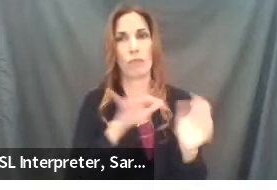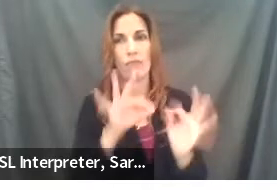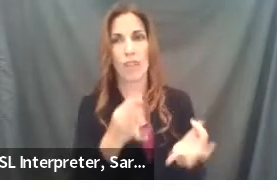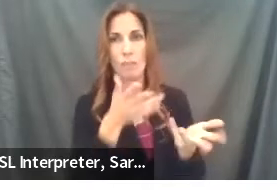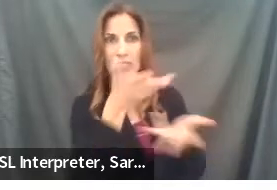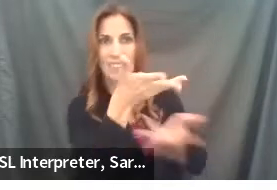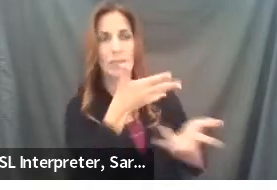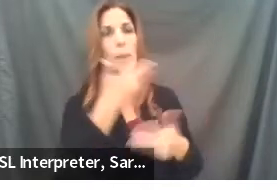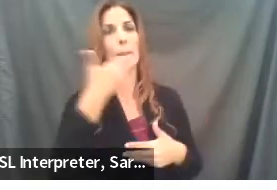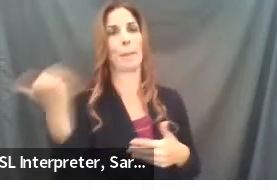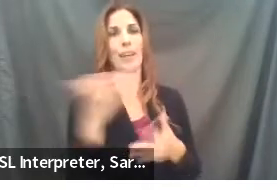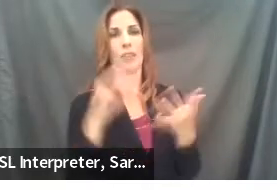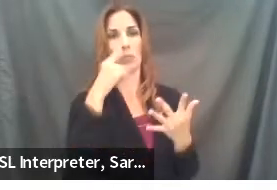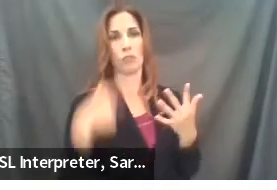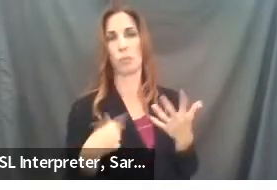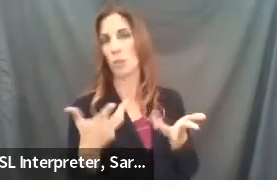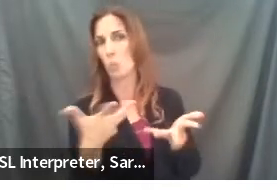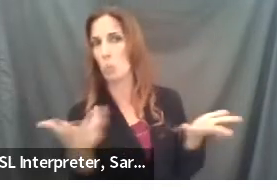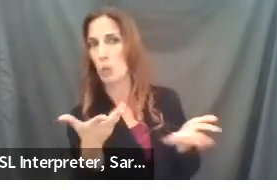treatment options.